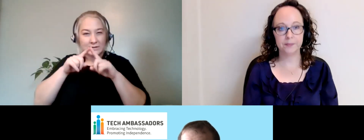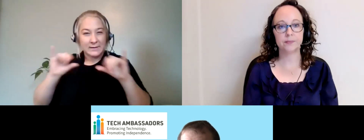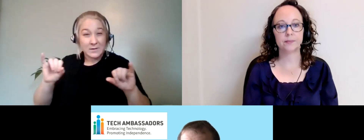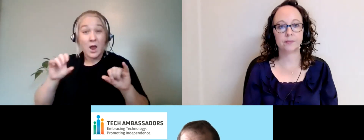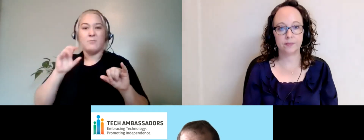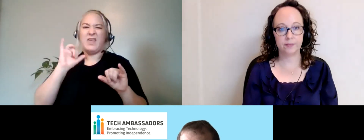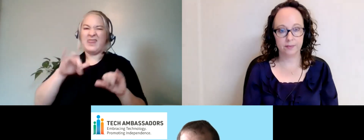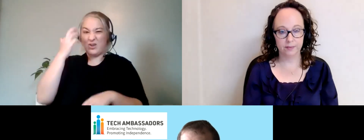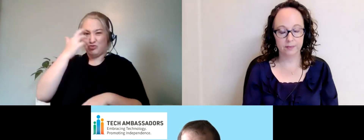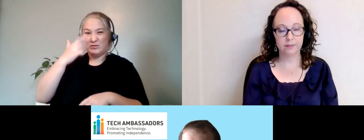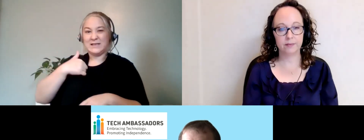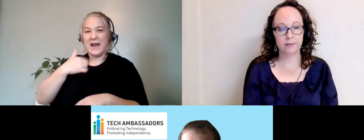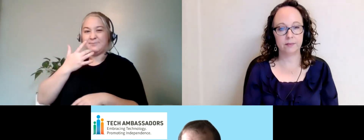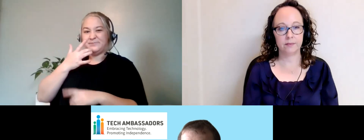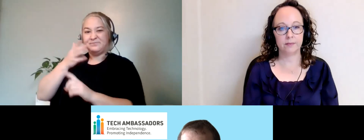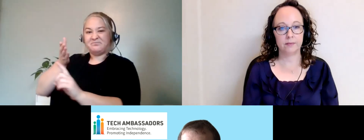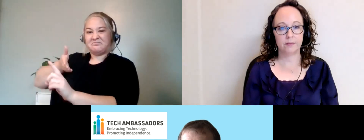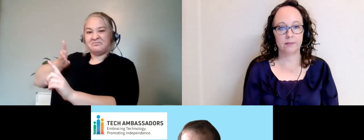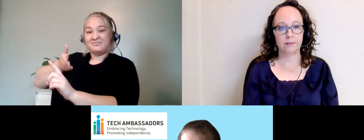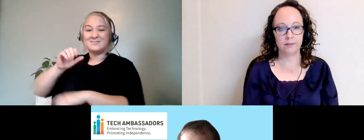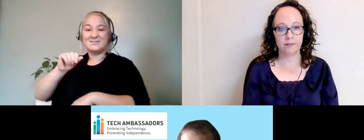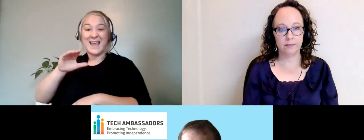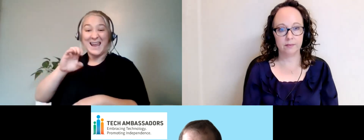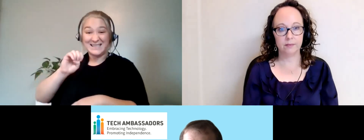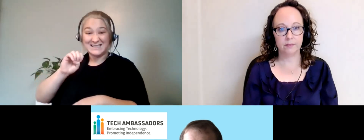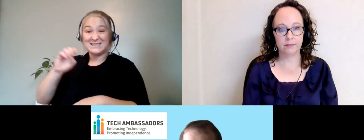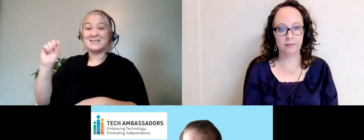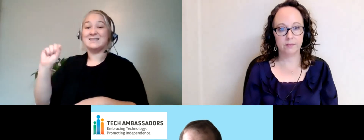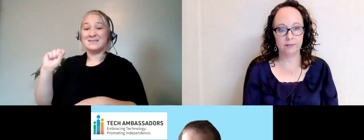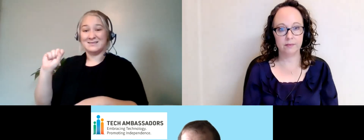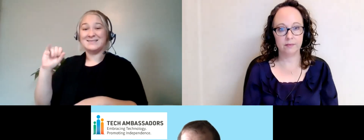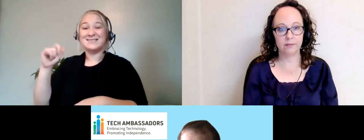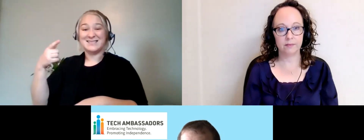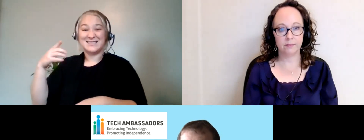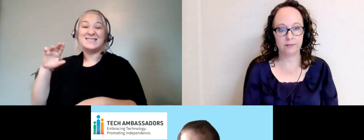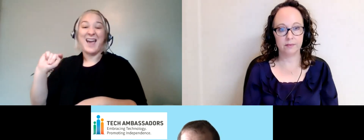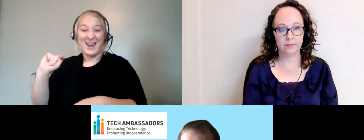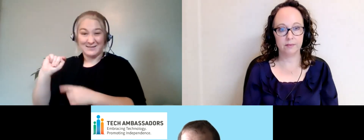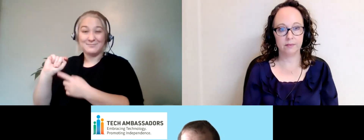A-Sight, which again is spelled ACEISITHG.